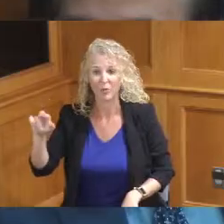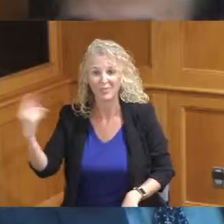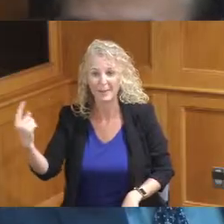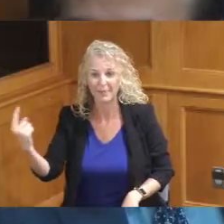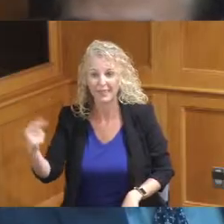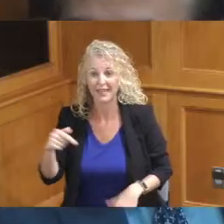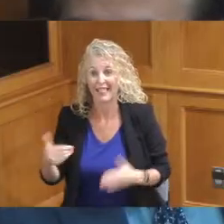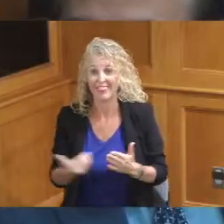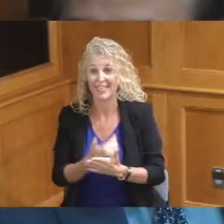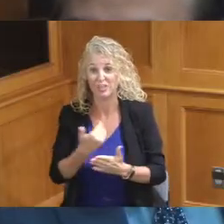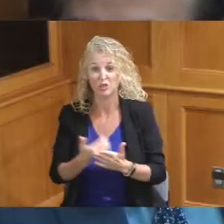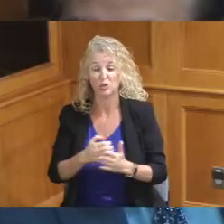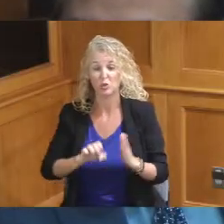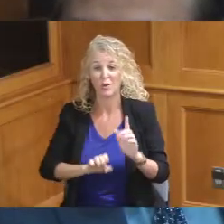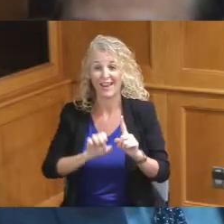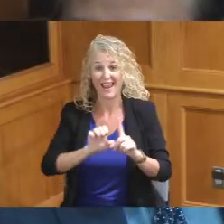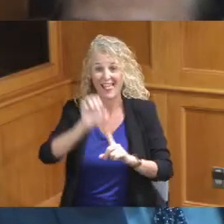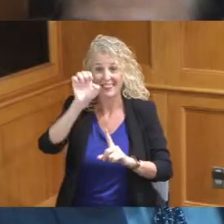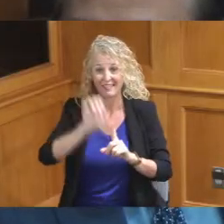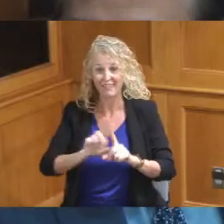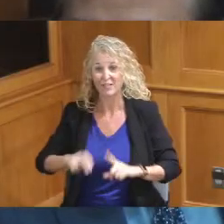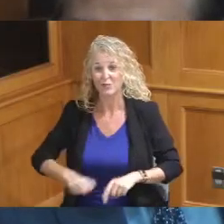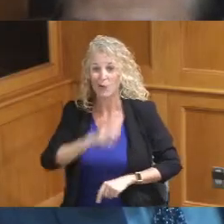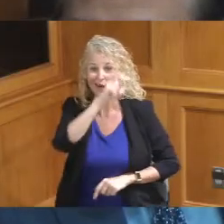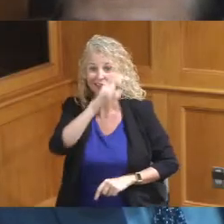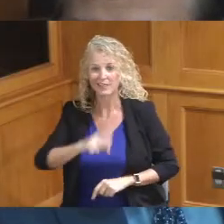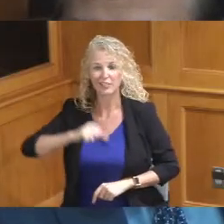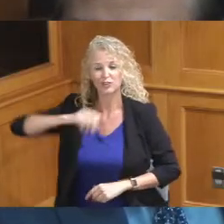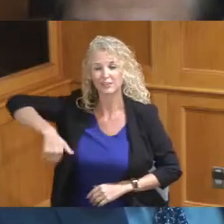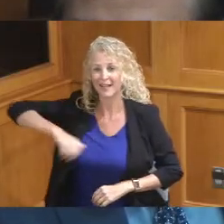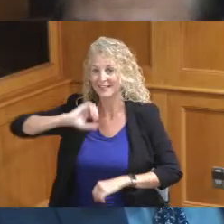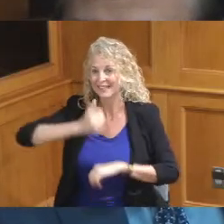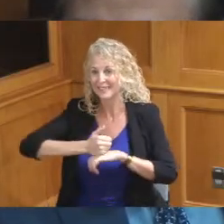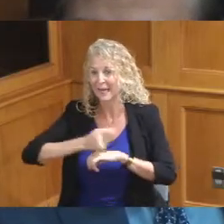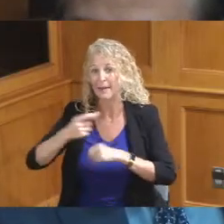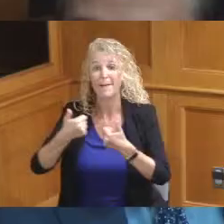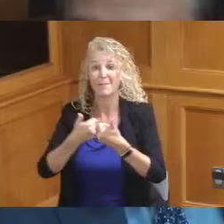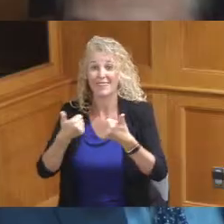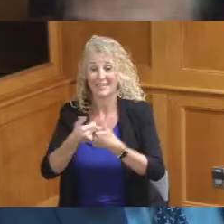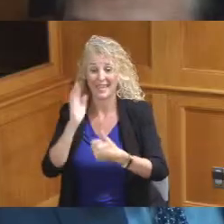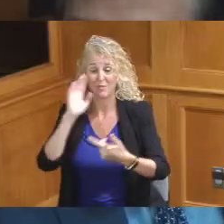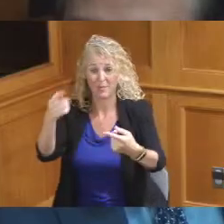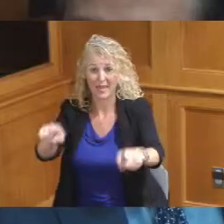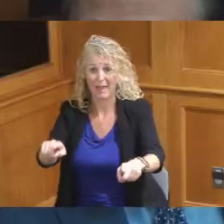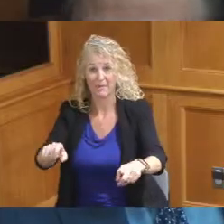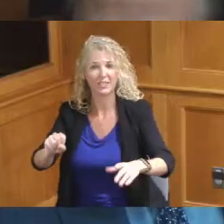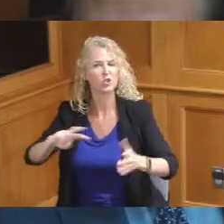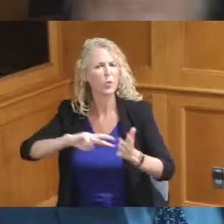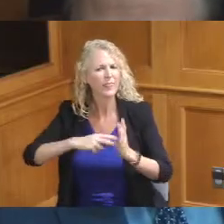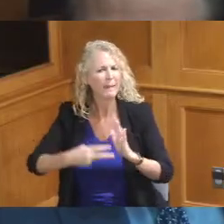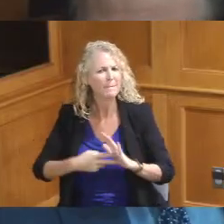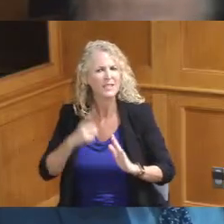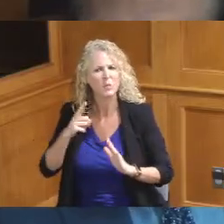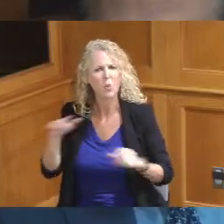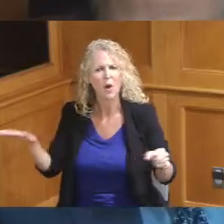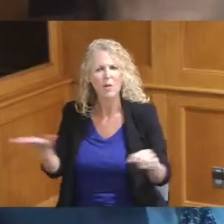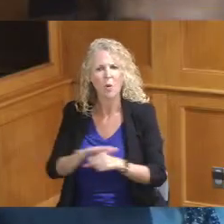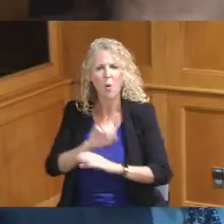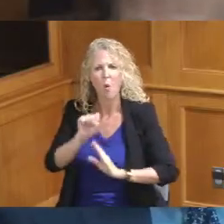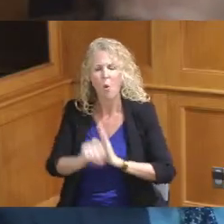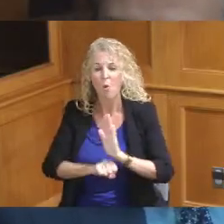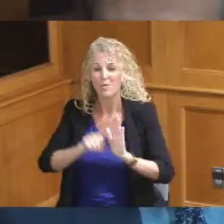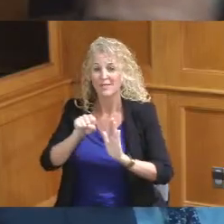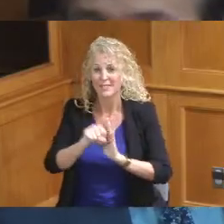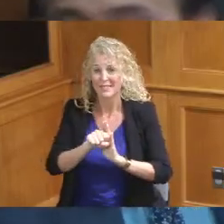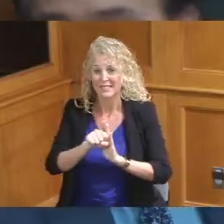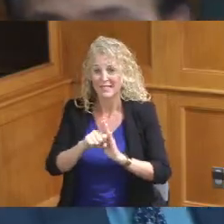these new elevators will not be in place, but a game will be happening. So we'll have a whole season, and you saying we